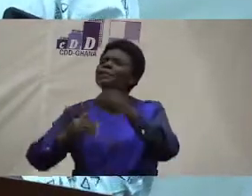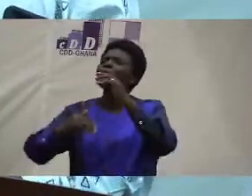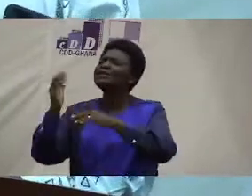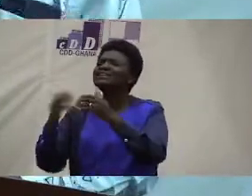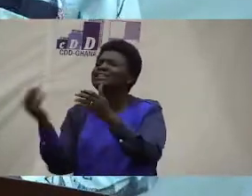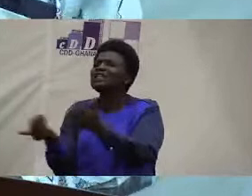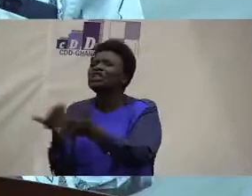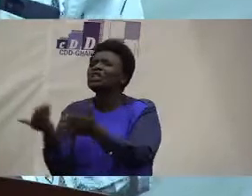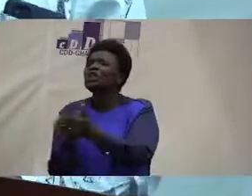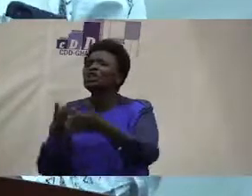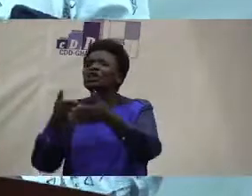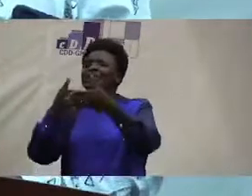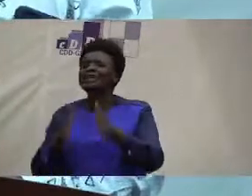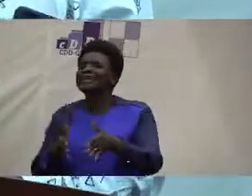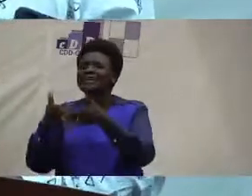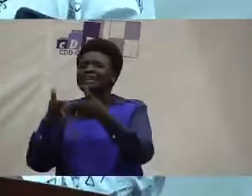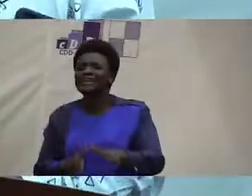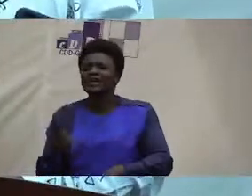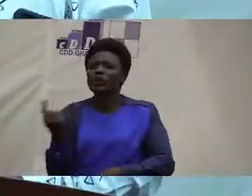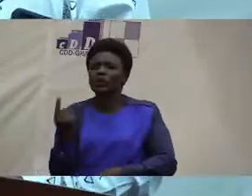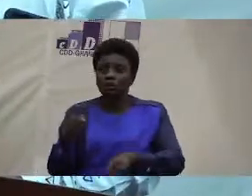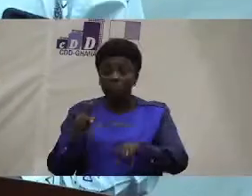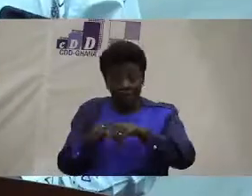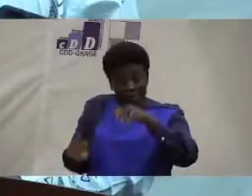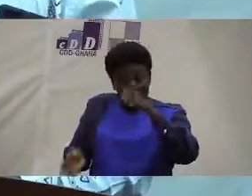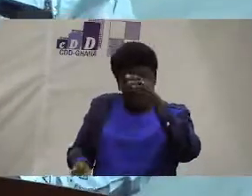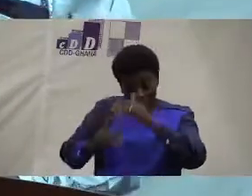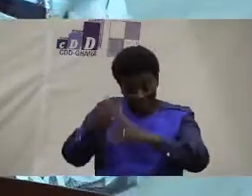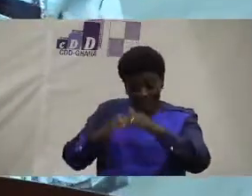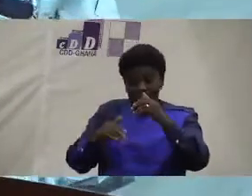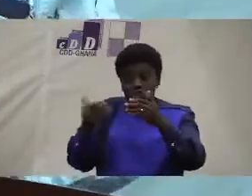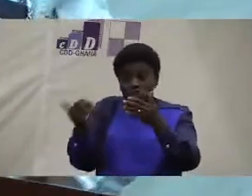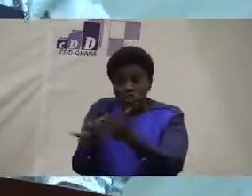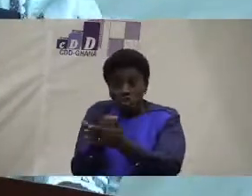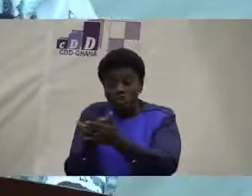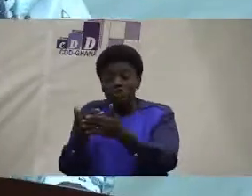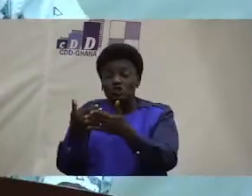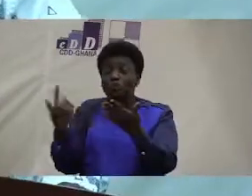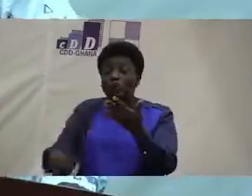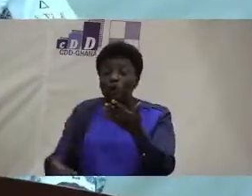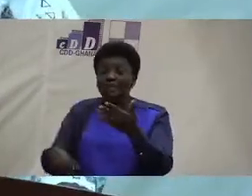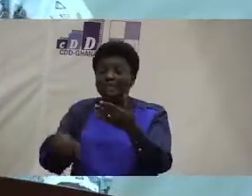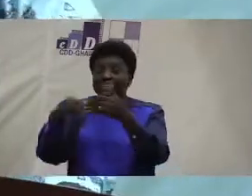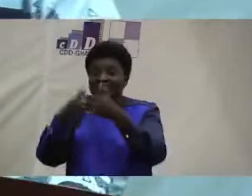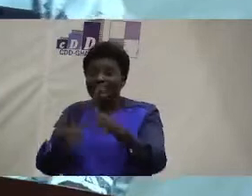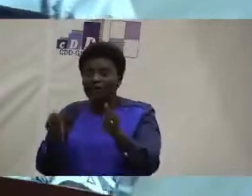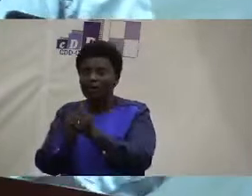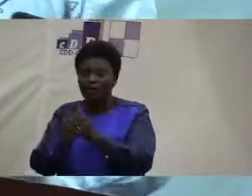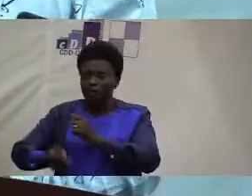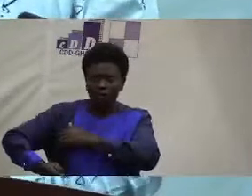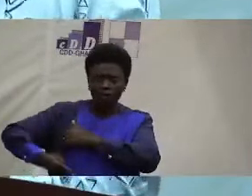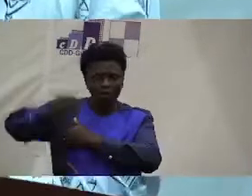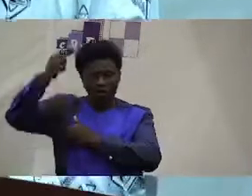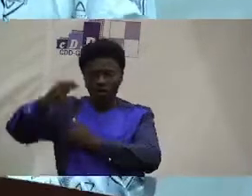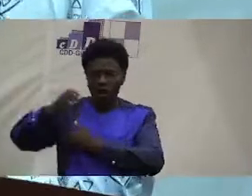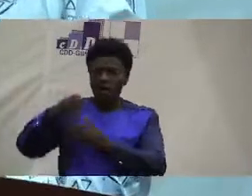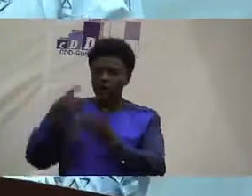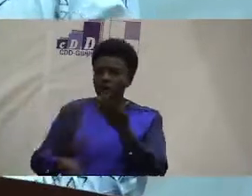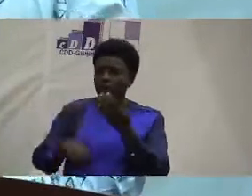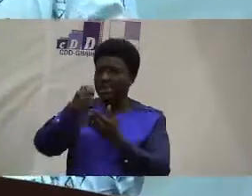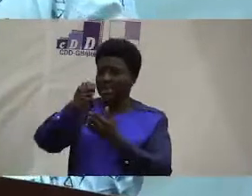new leaders, but building new leaders with a high ethical standards